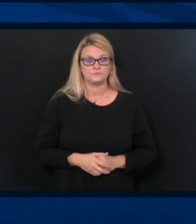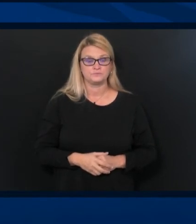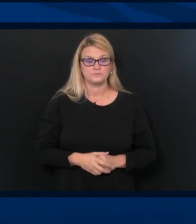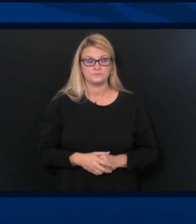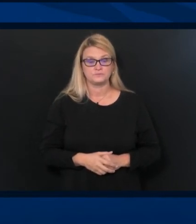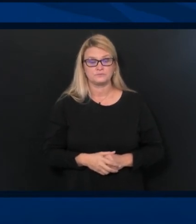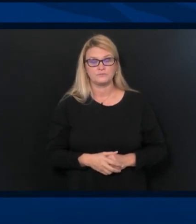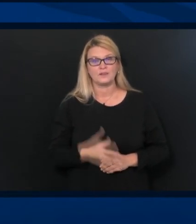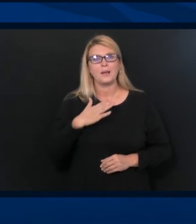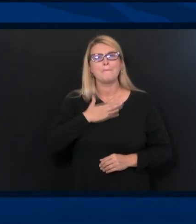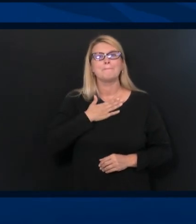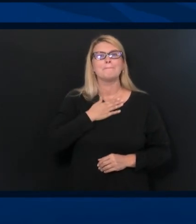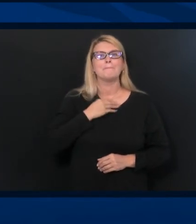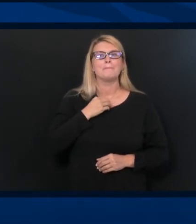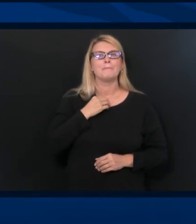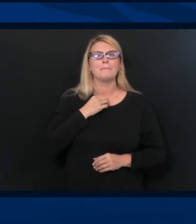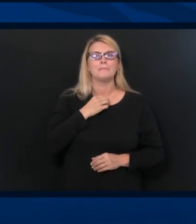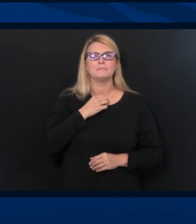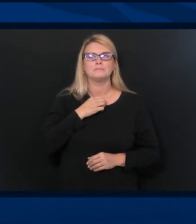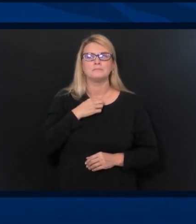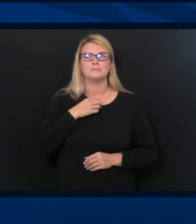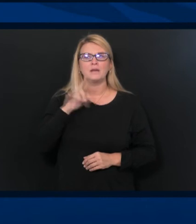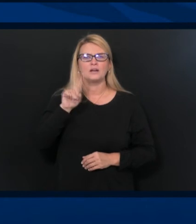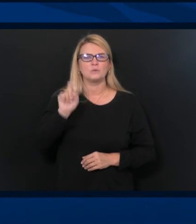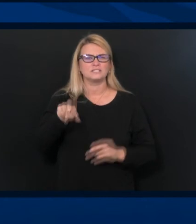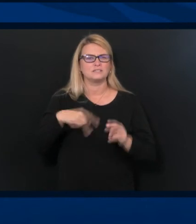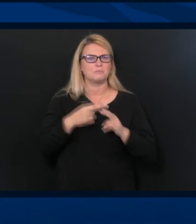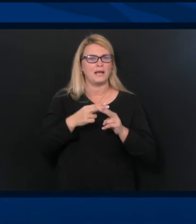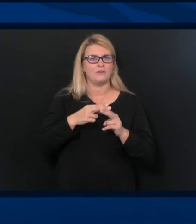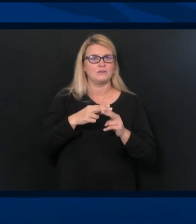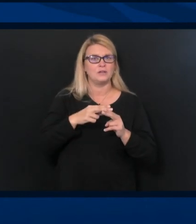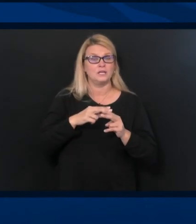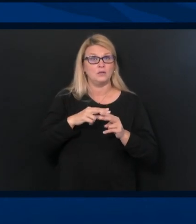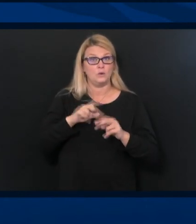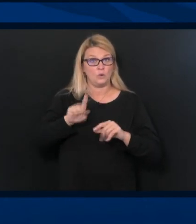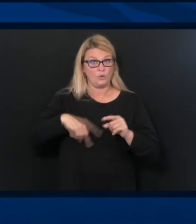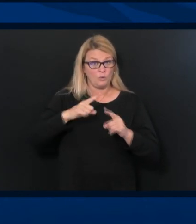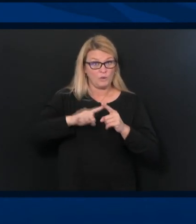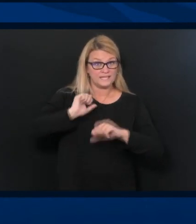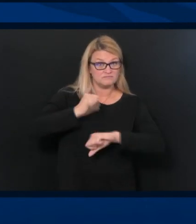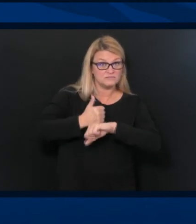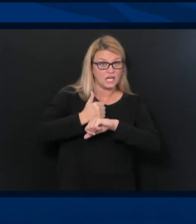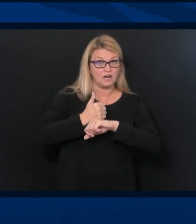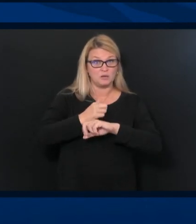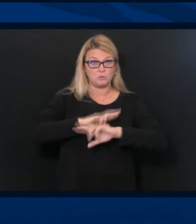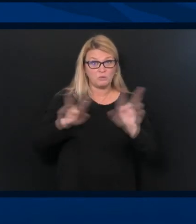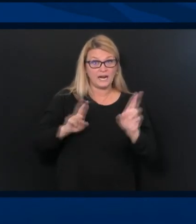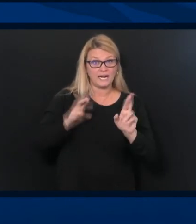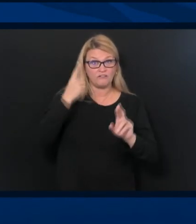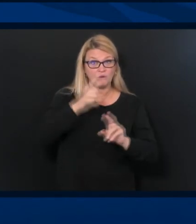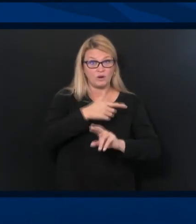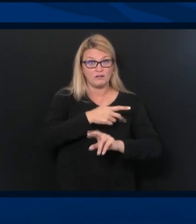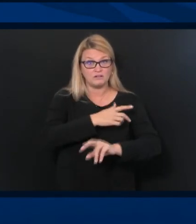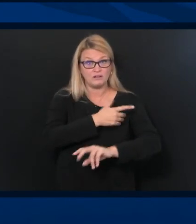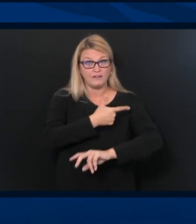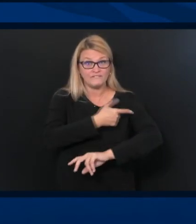Broadcasting. My question is about the rollout of the vaccine. Obviously, whenever it comes to like nursing homes